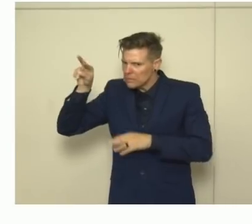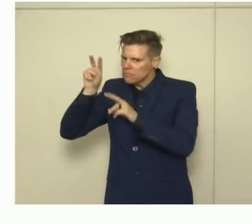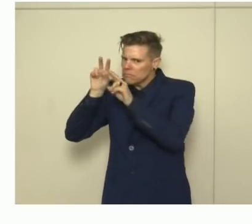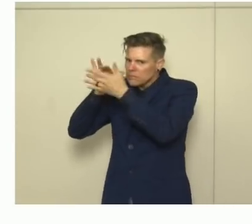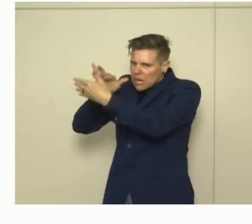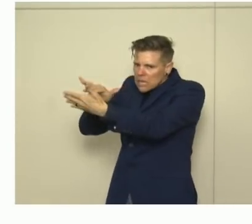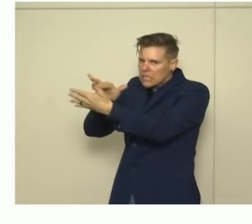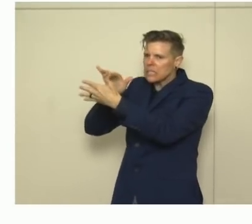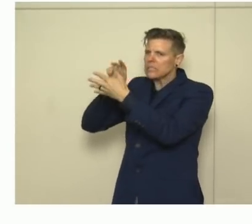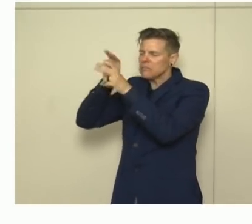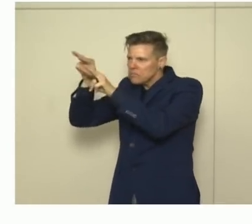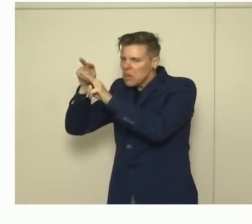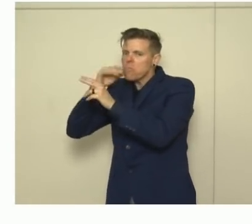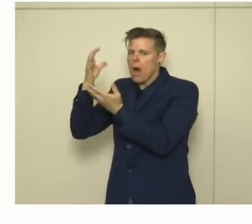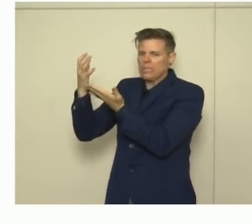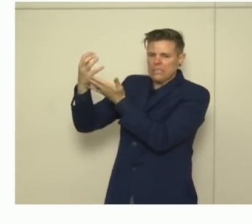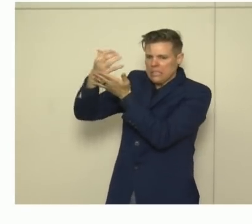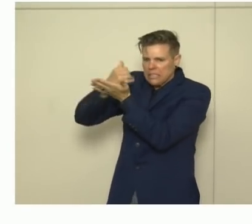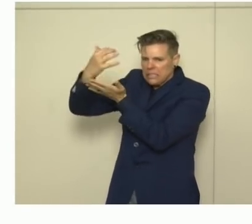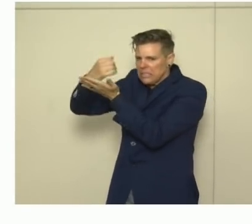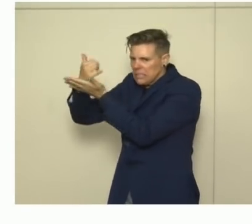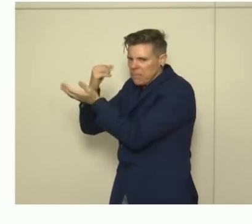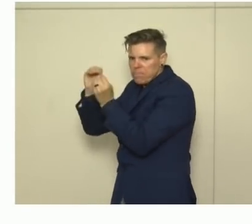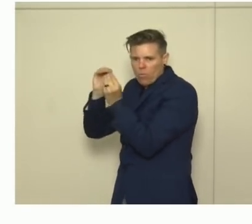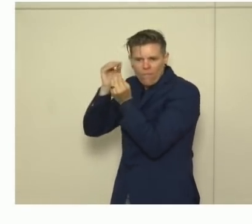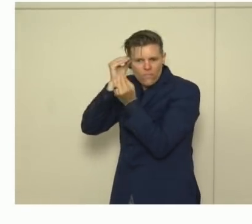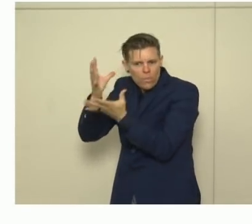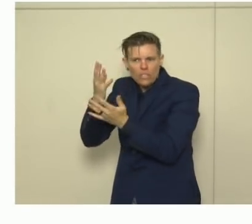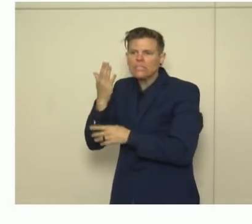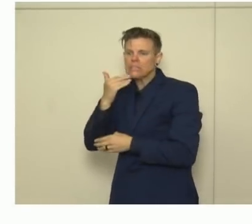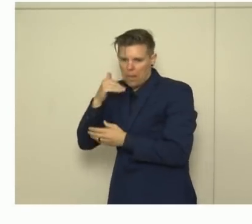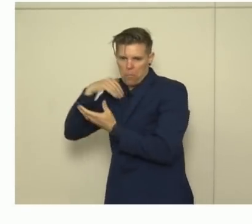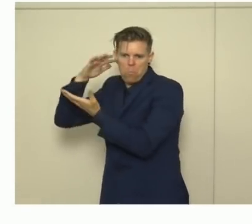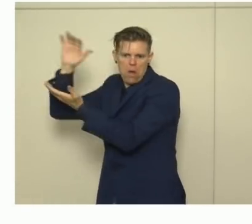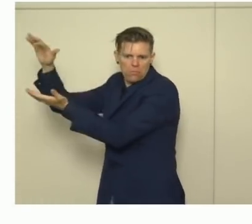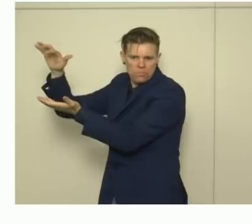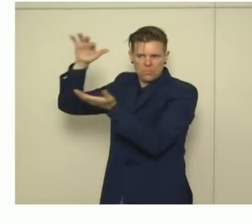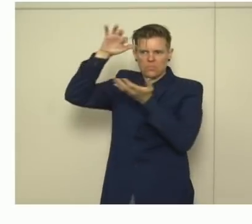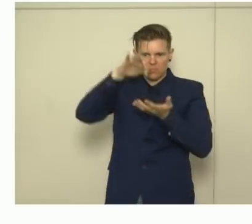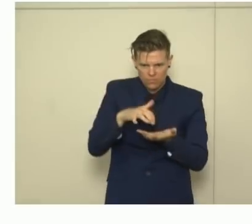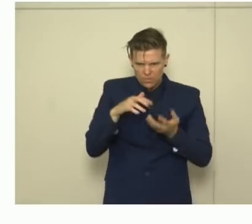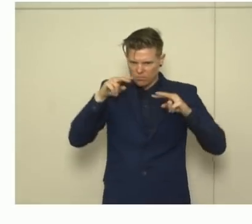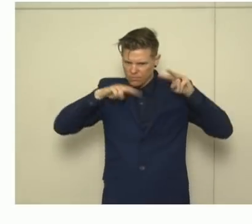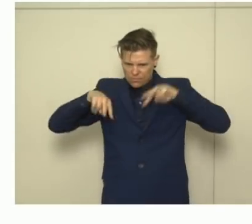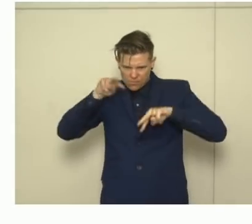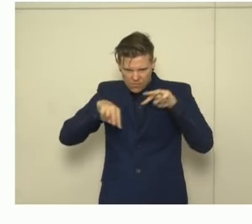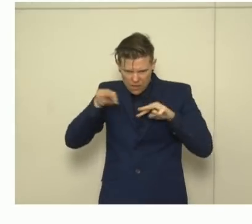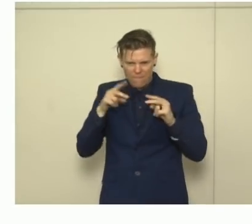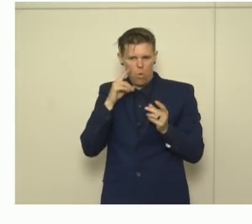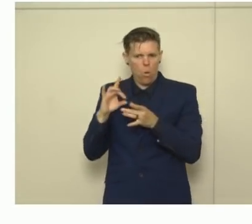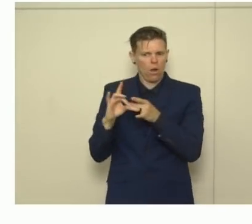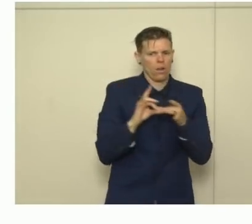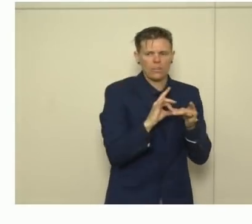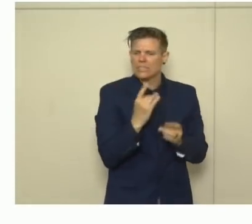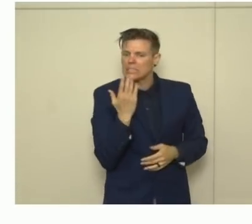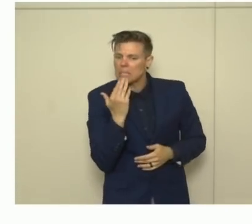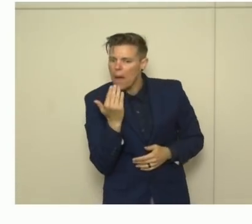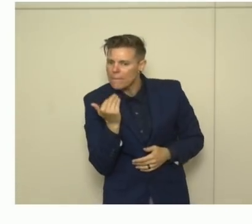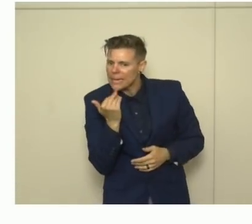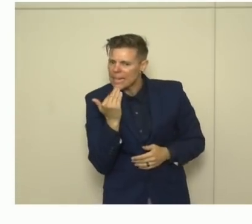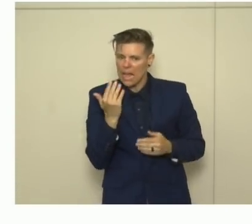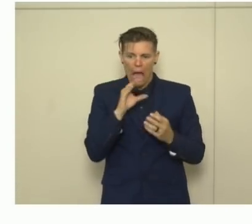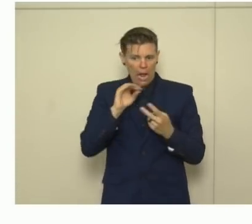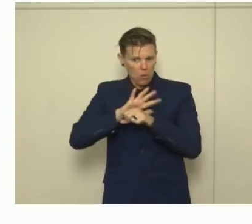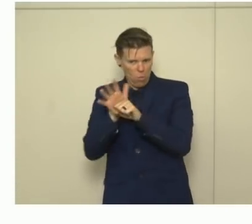confident in September we'll find out more information to really pin this down and know if this is a risk or not. But it's just a